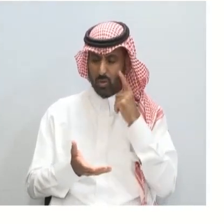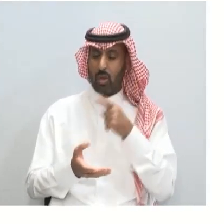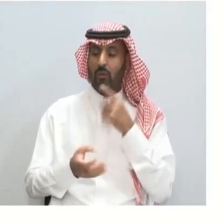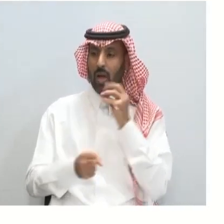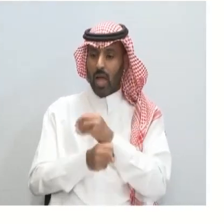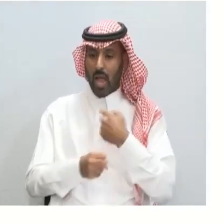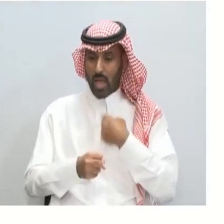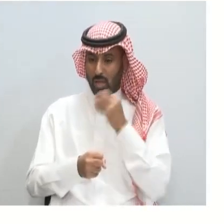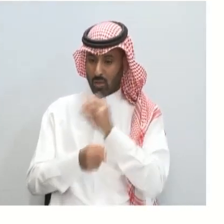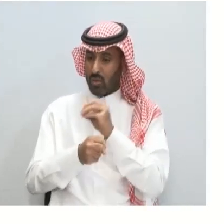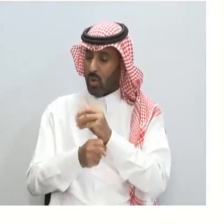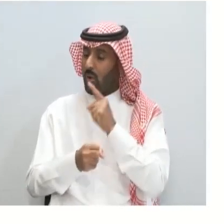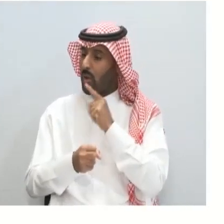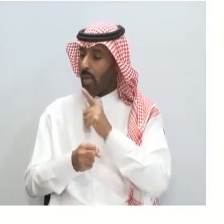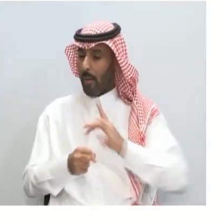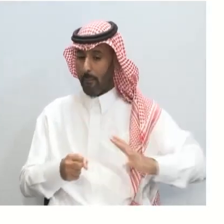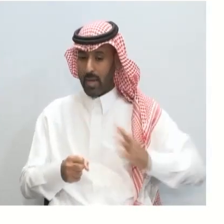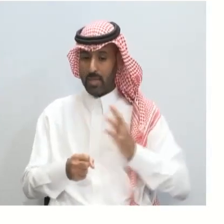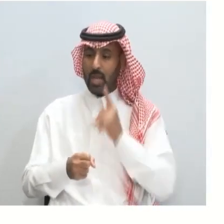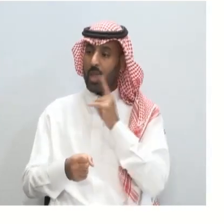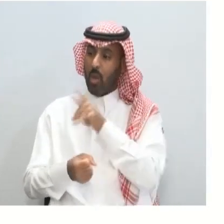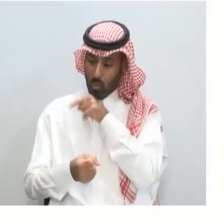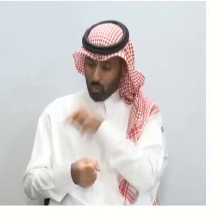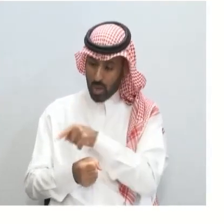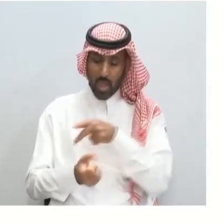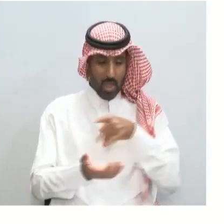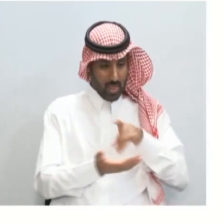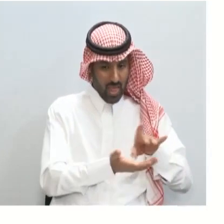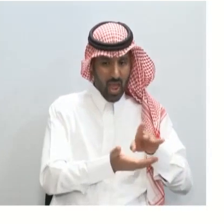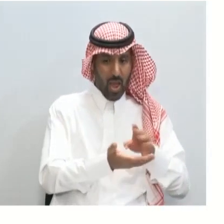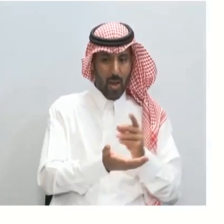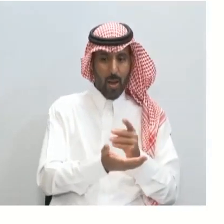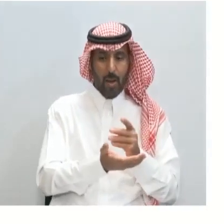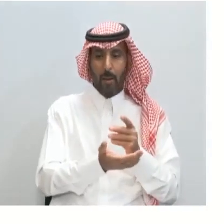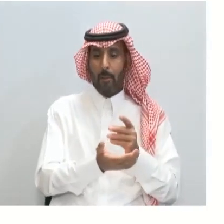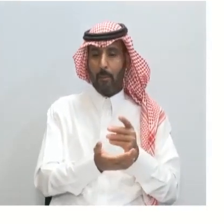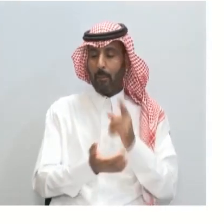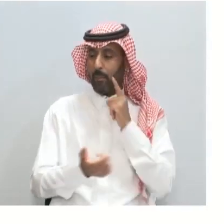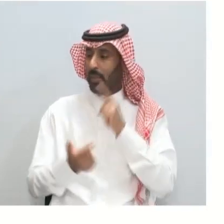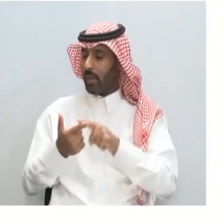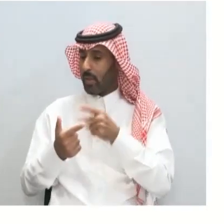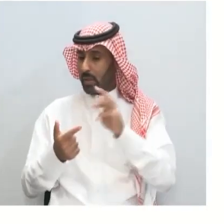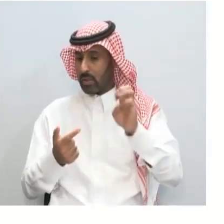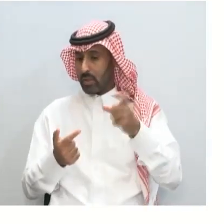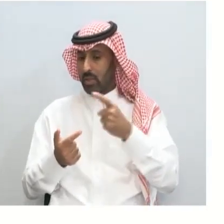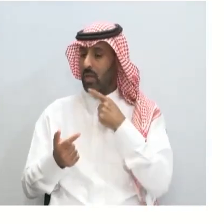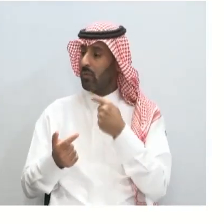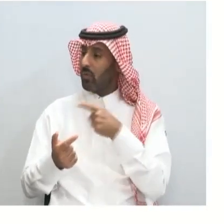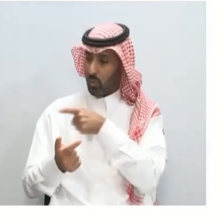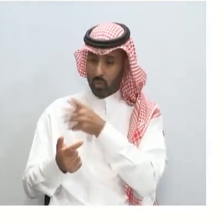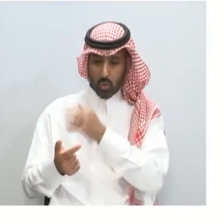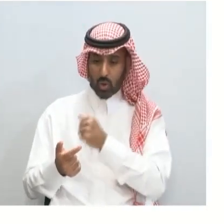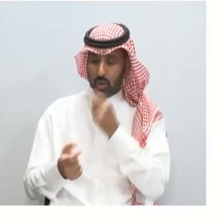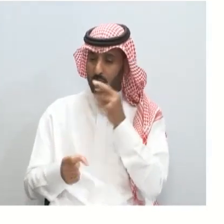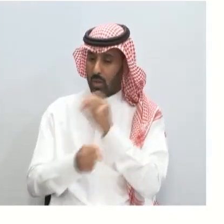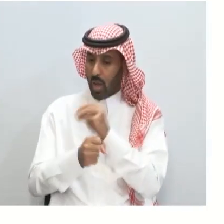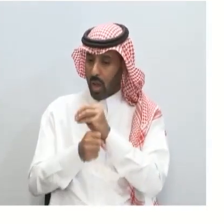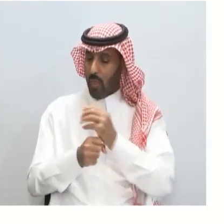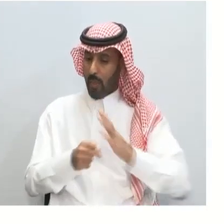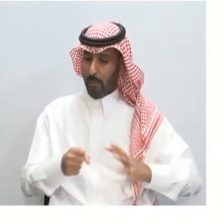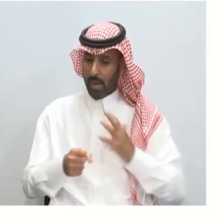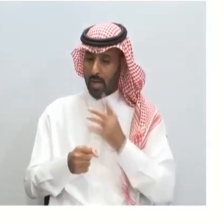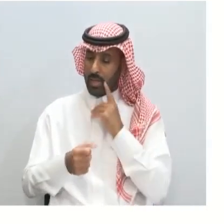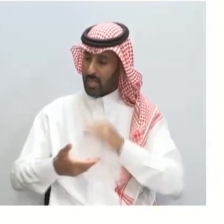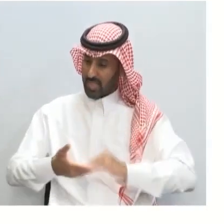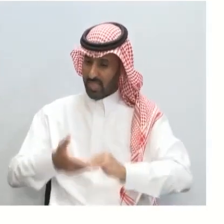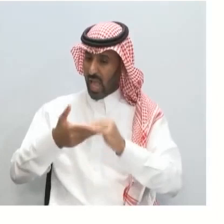the manager, he would get fired. Majid, yeah, but now that you know about it, if you don't tell the manager, you'll be helping him get away